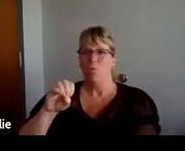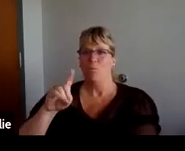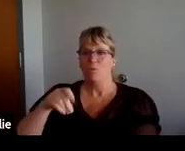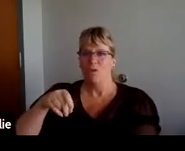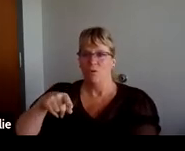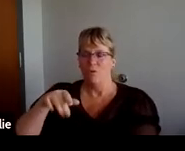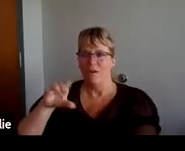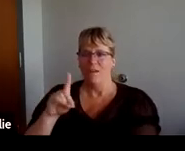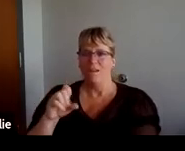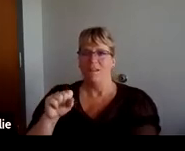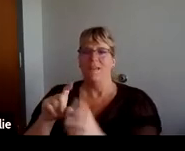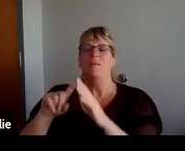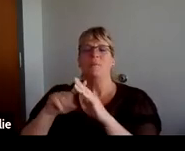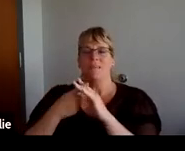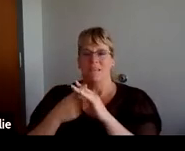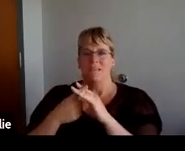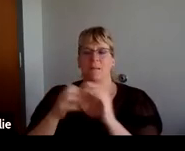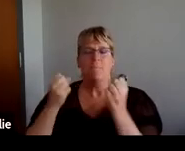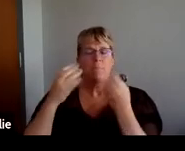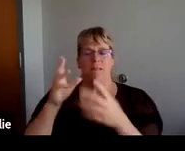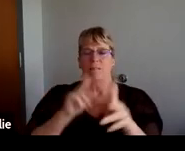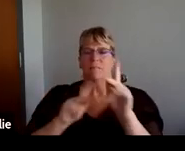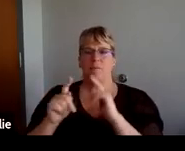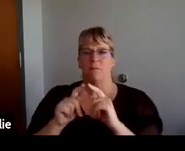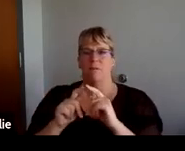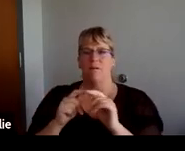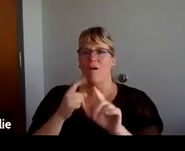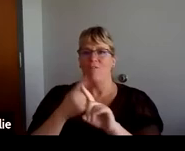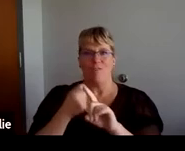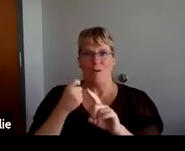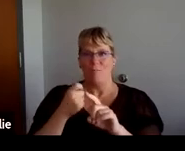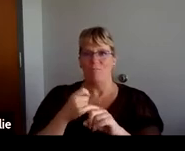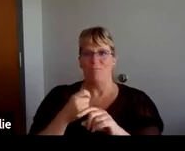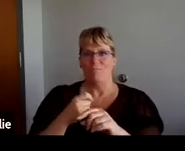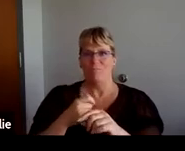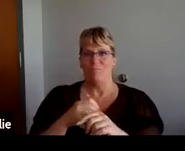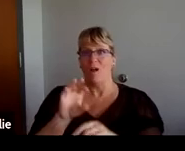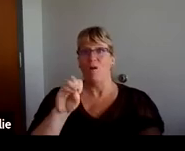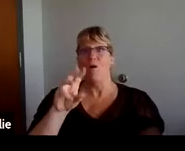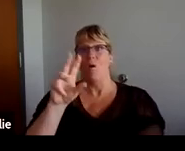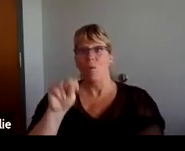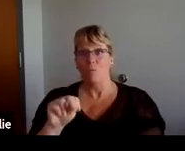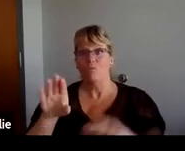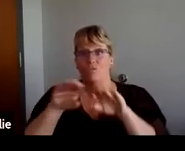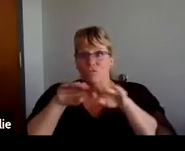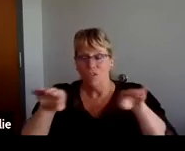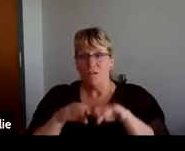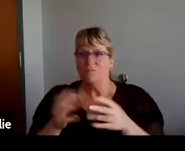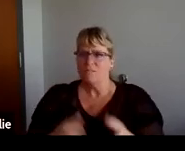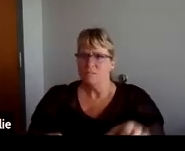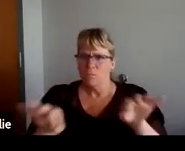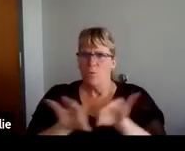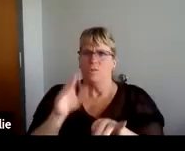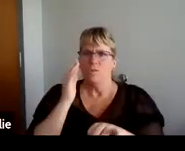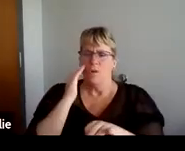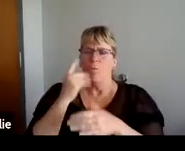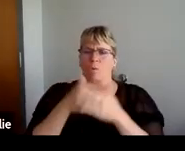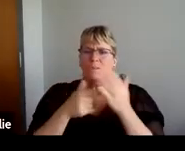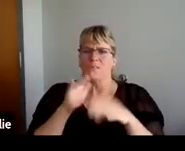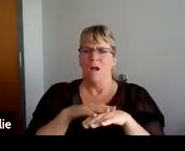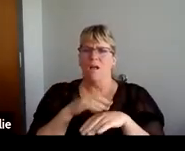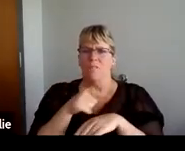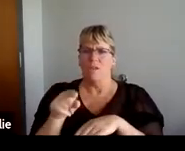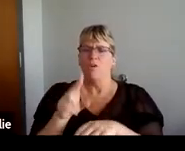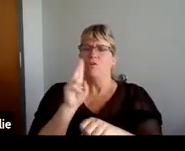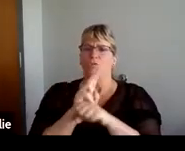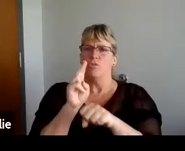begins. So many of these individuals are getting them right from our own shelves. So it's really important to know what's on the prescription shelves, use